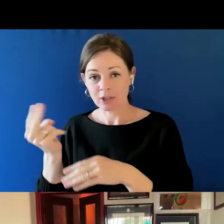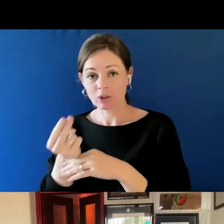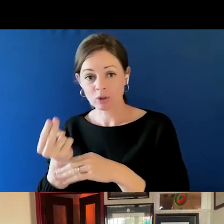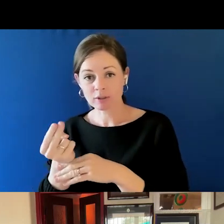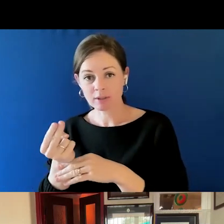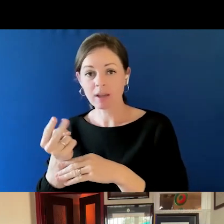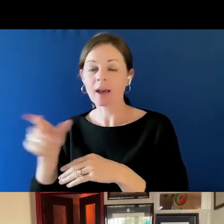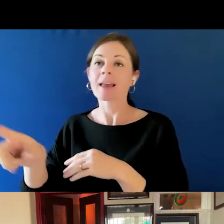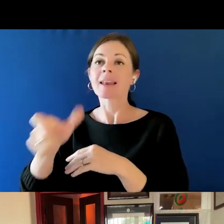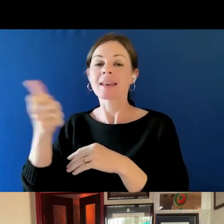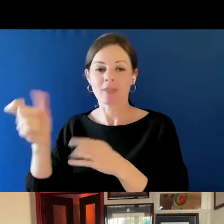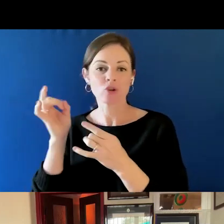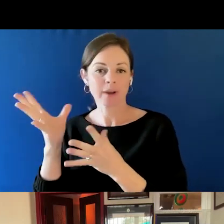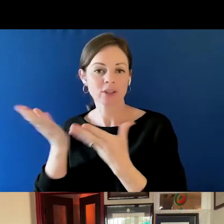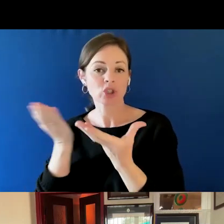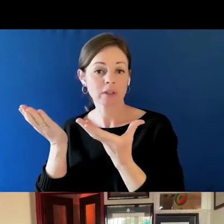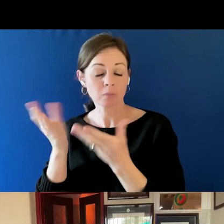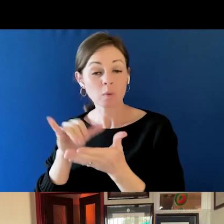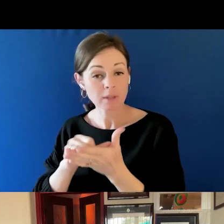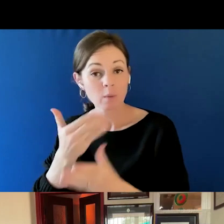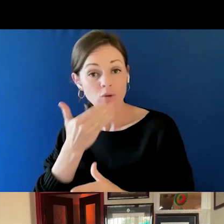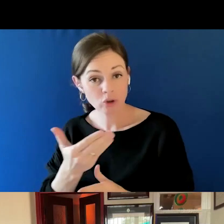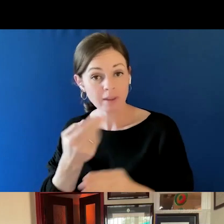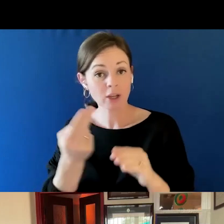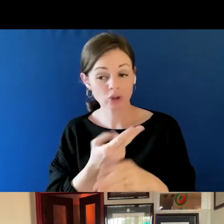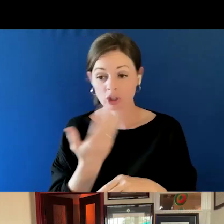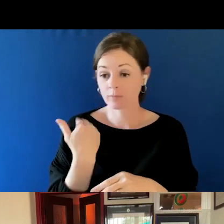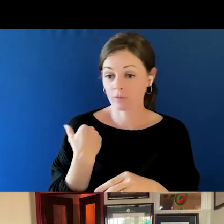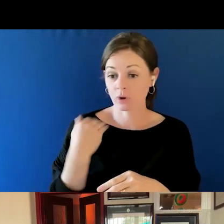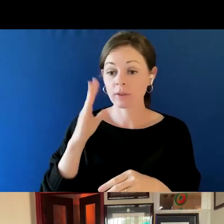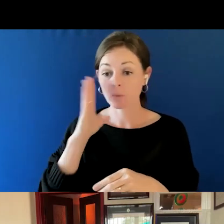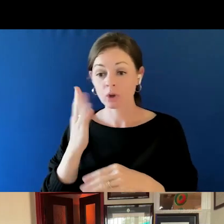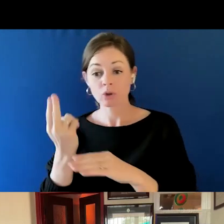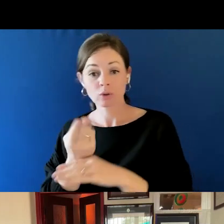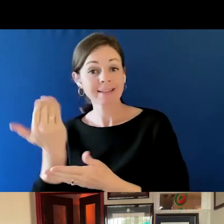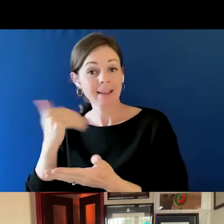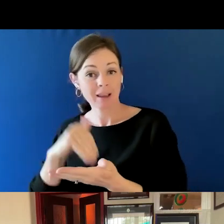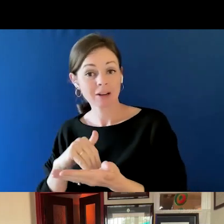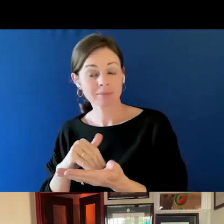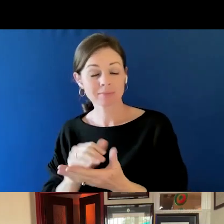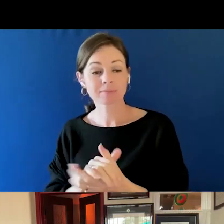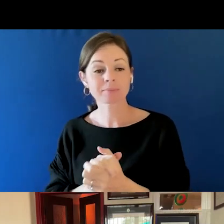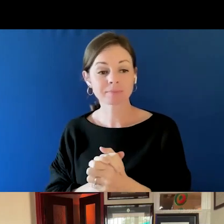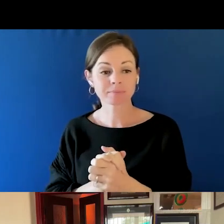crisis service, which we thought was good. That shows that they used it before and they'll use it again. Next slide.